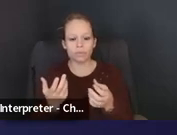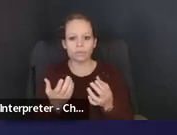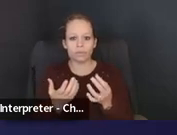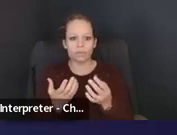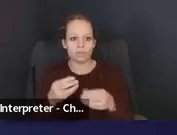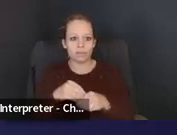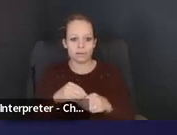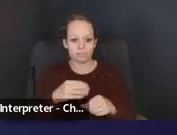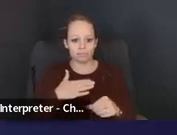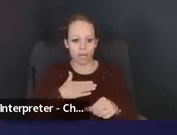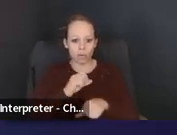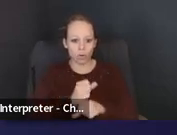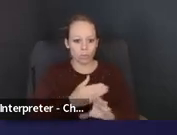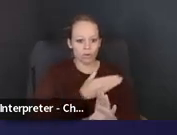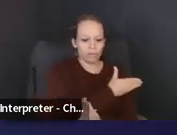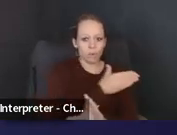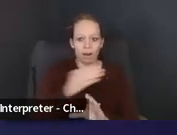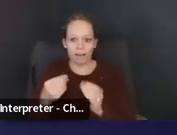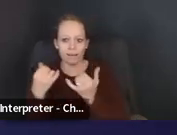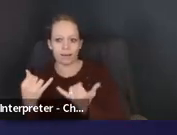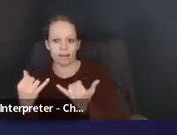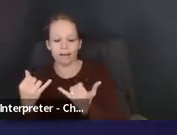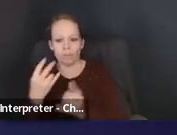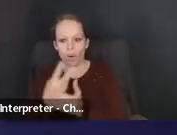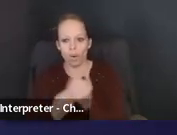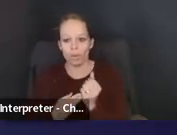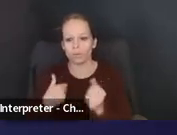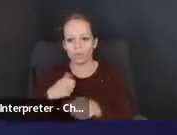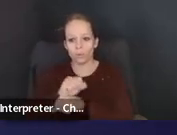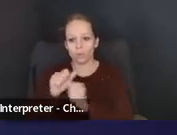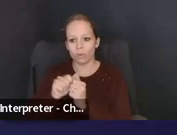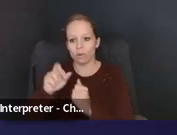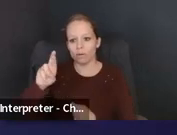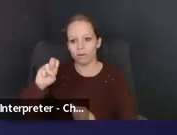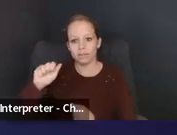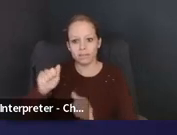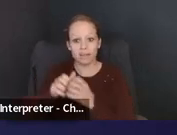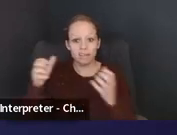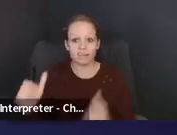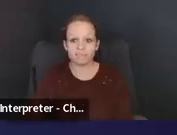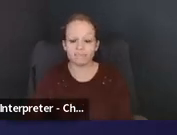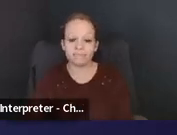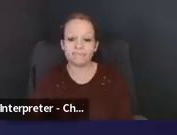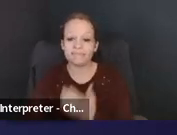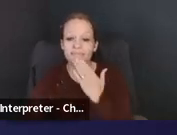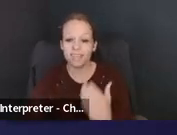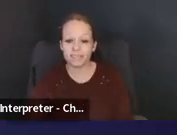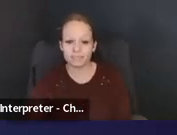in my previous work and in my current work now. We work with RSA quite a bit too. So thanks, Phil.